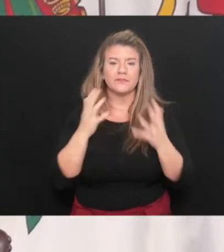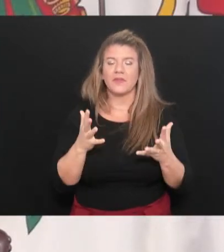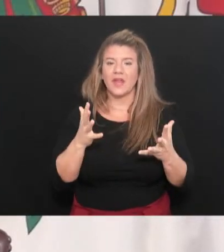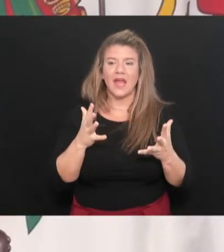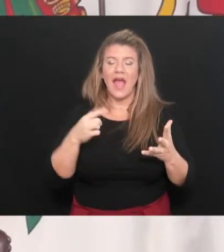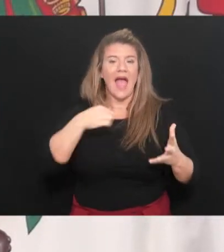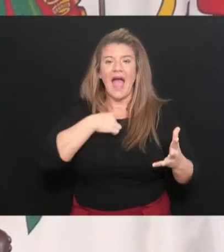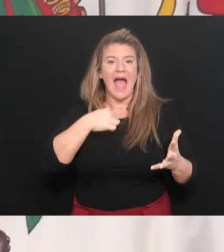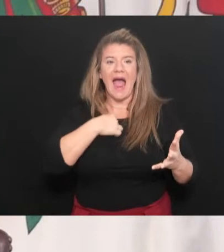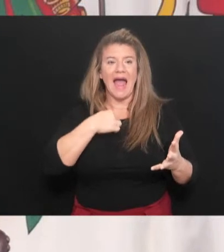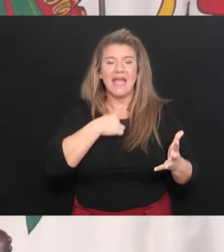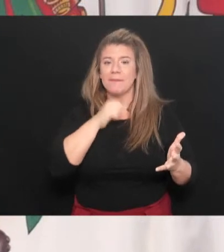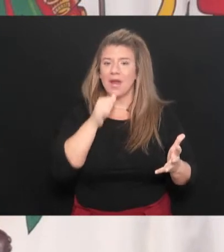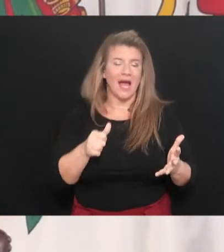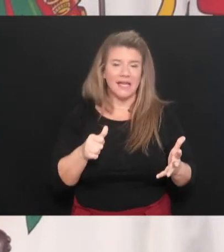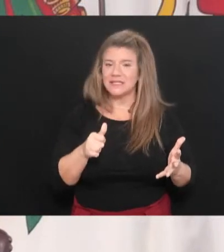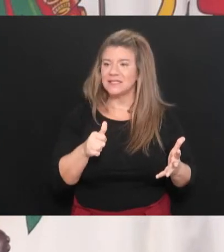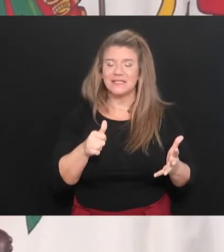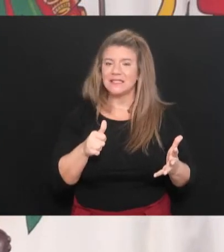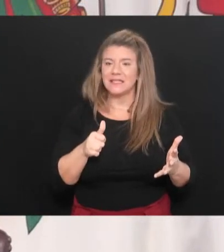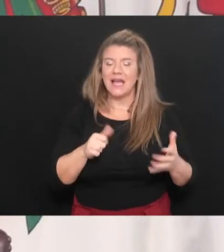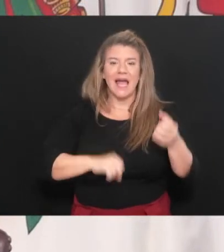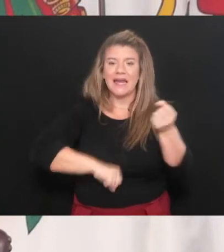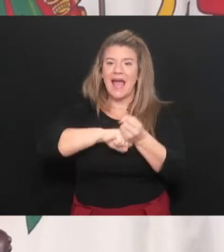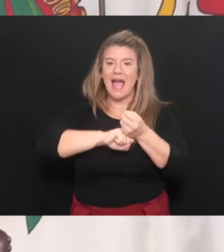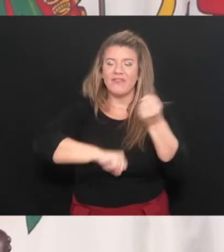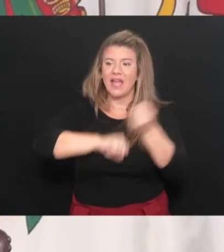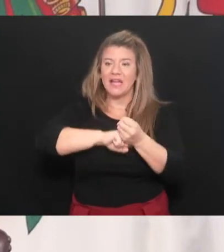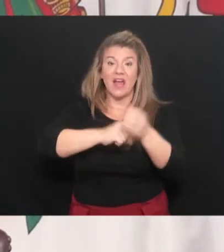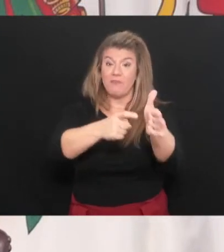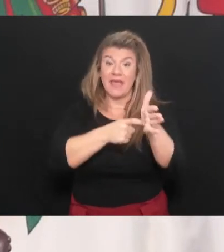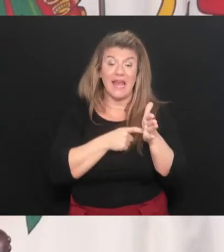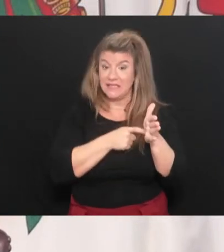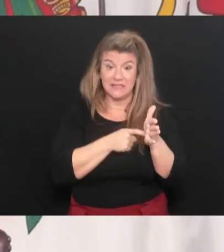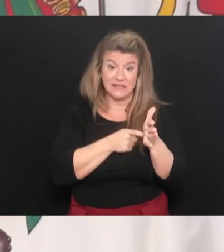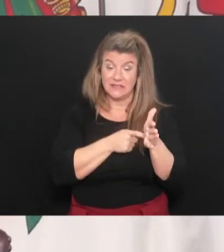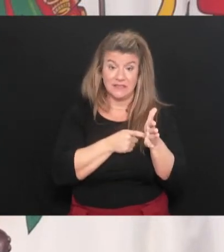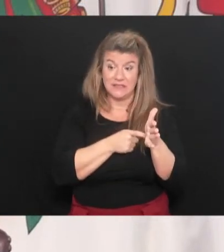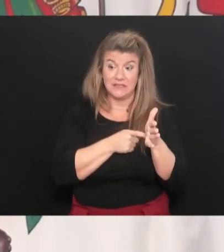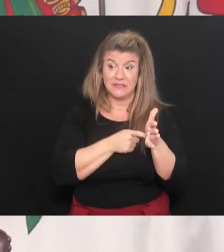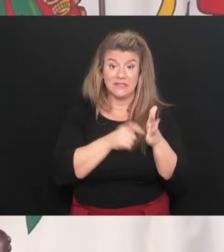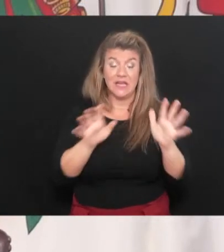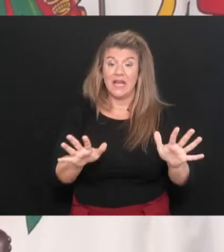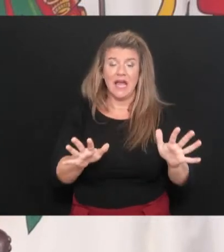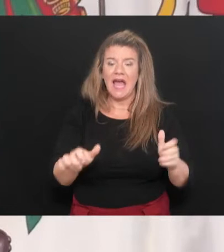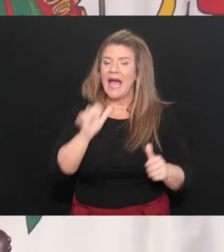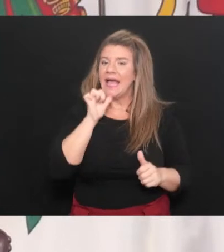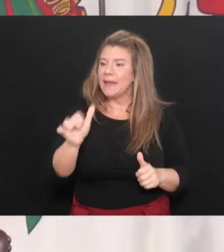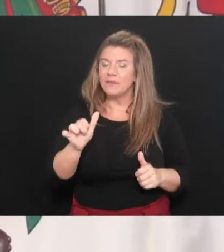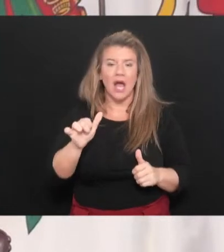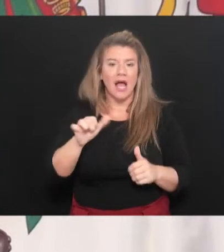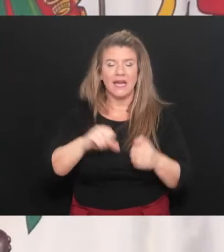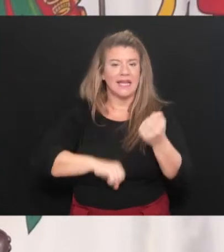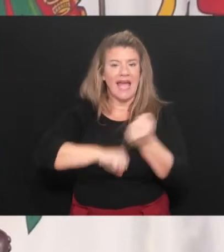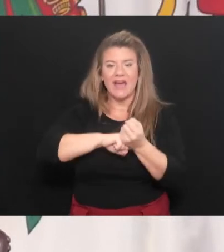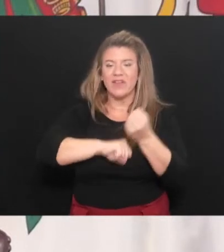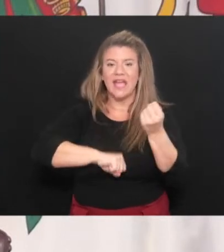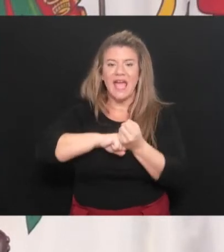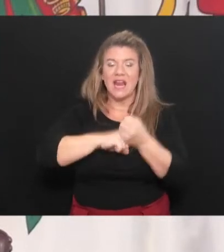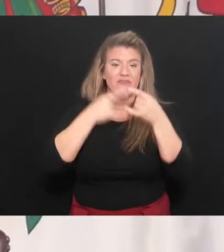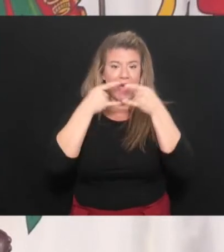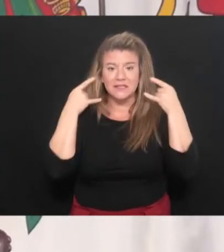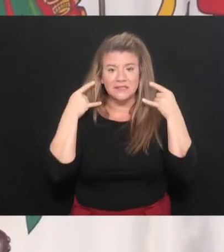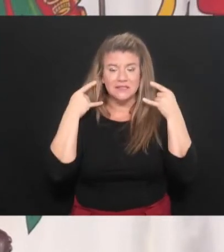I am not an advocate of mandates. I am not an advocate of